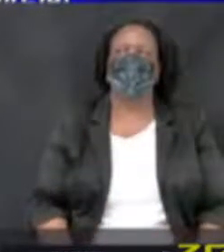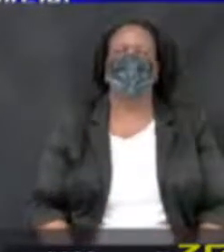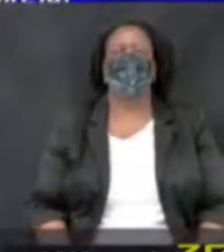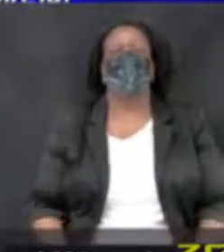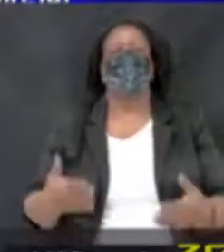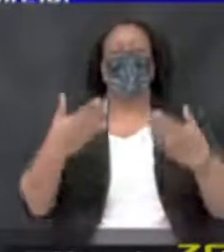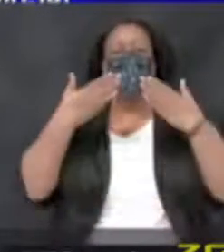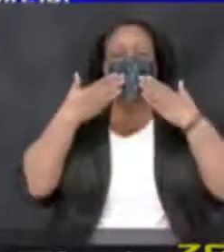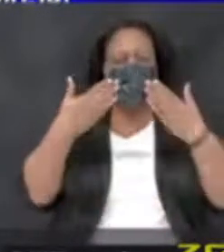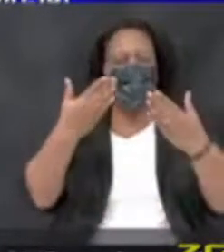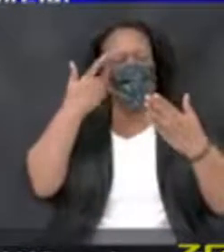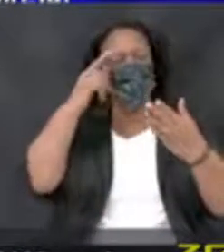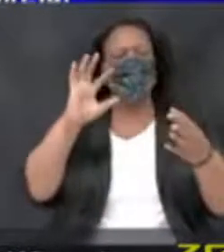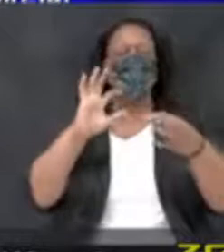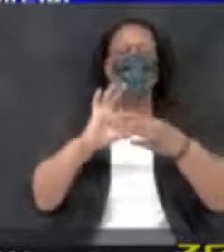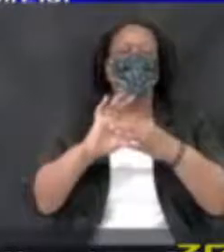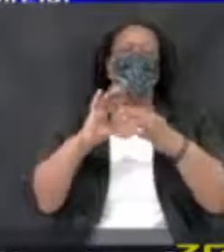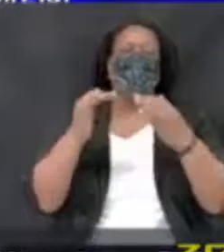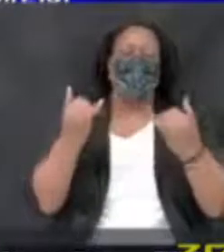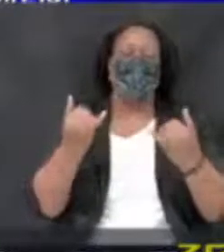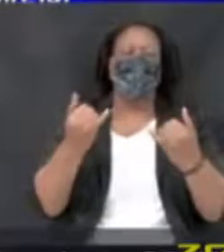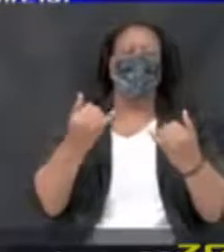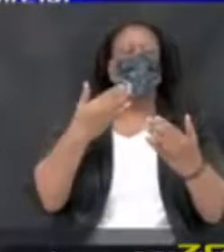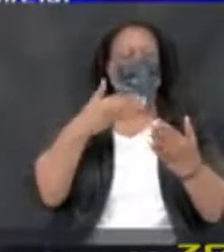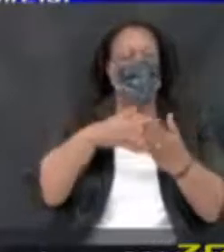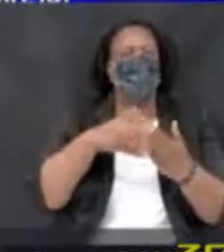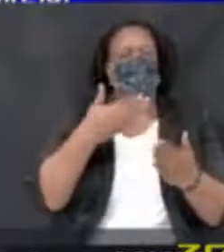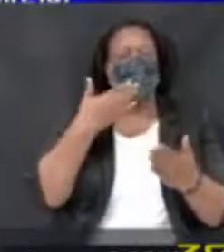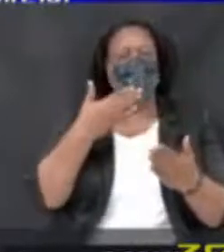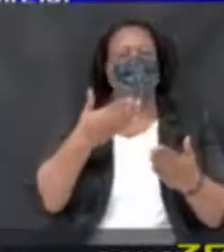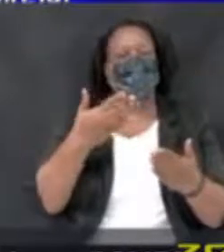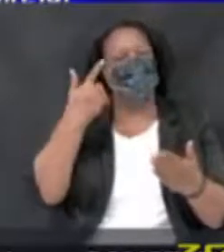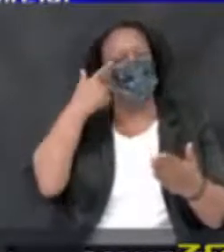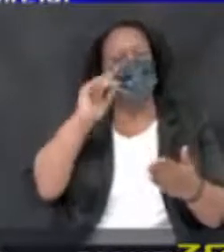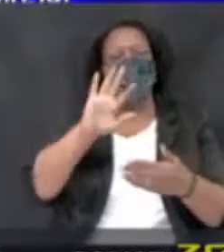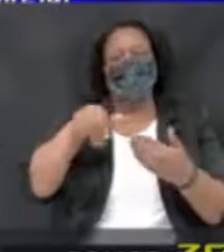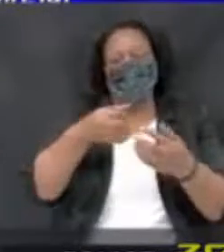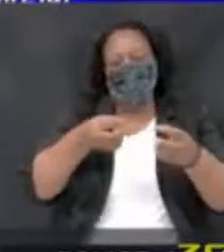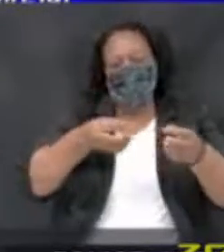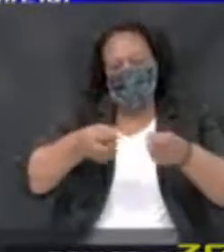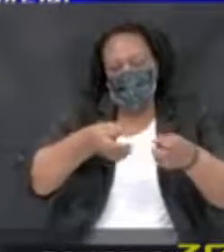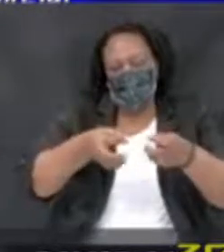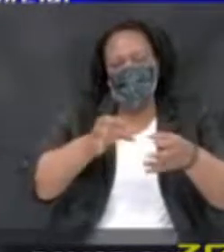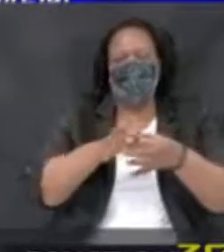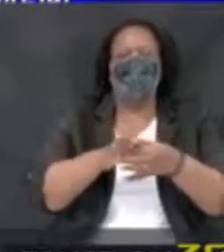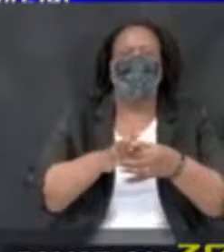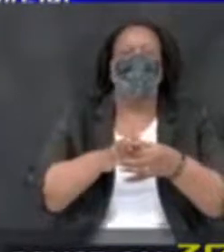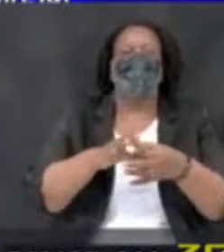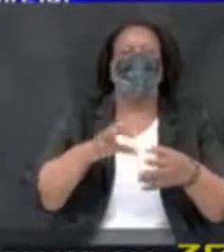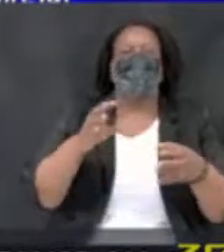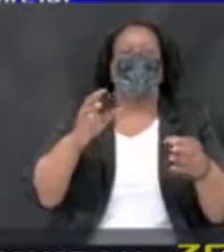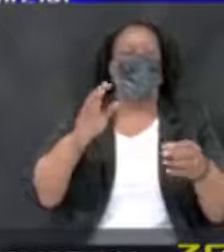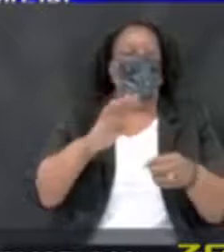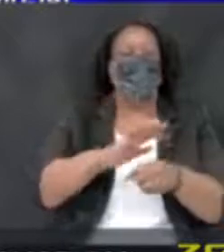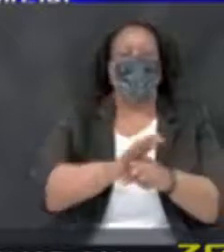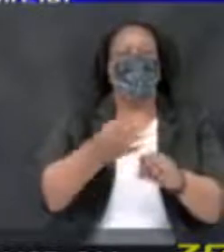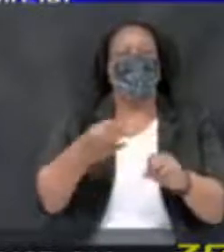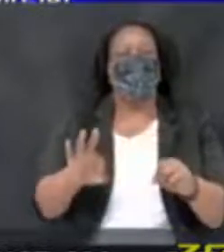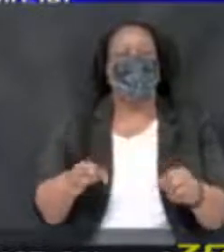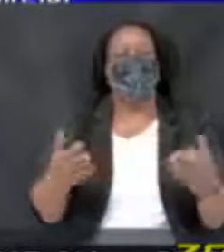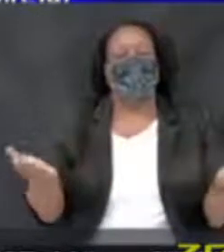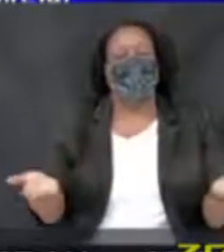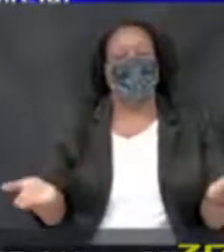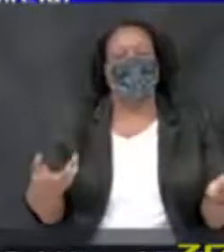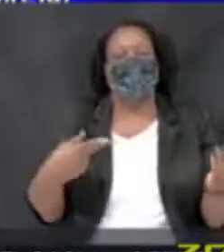you again for joining us and for being a part of the management of the pandemic here